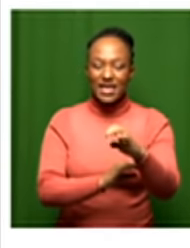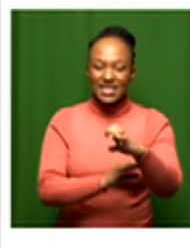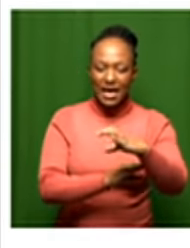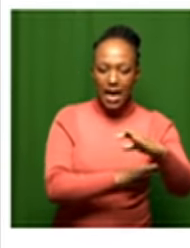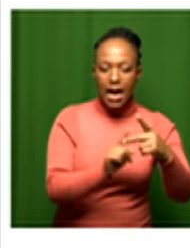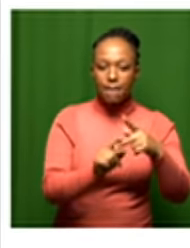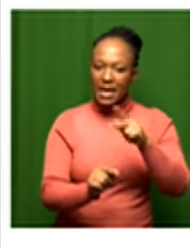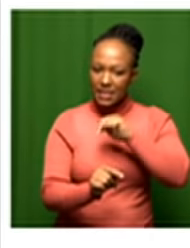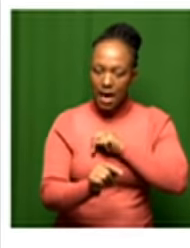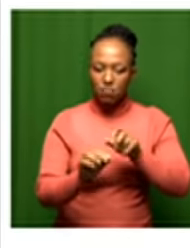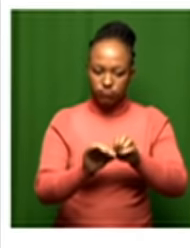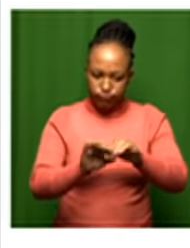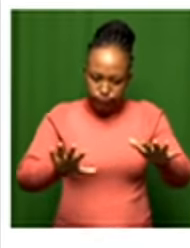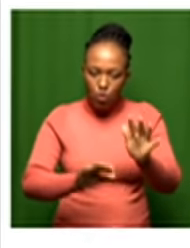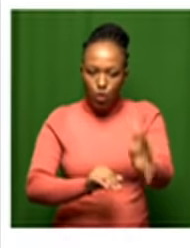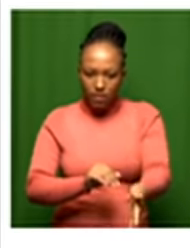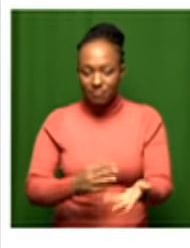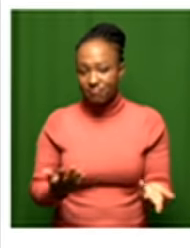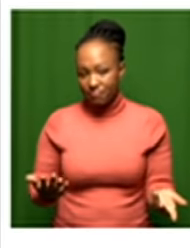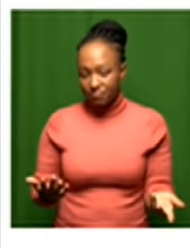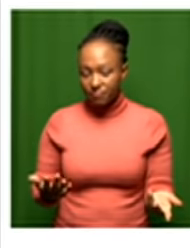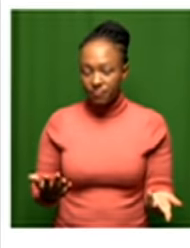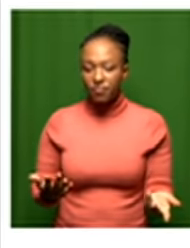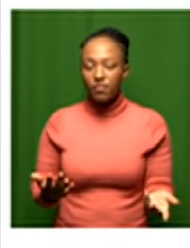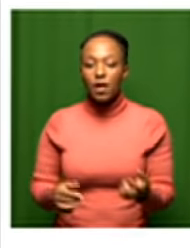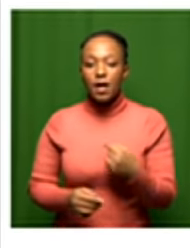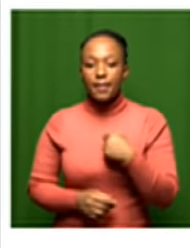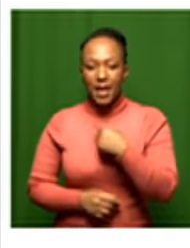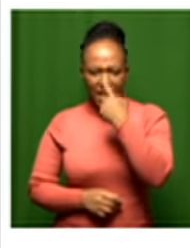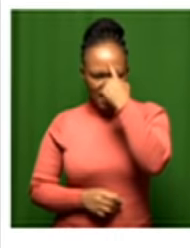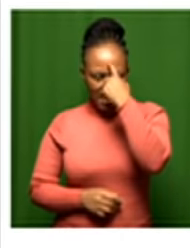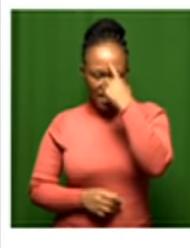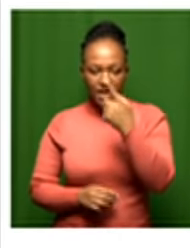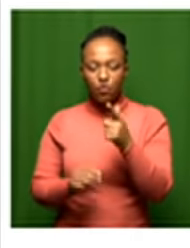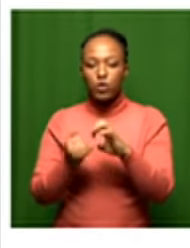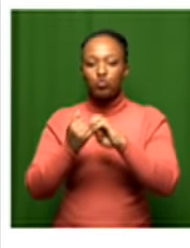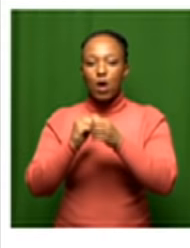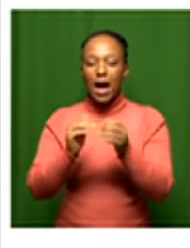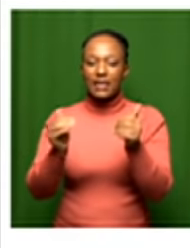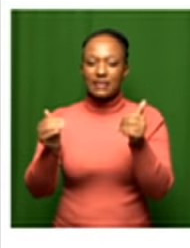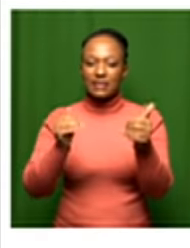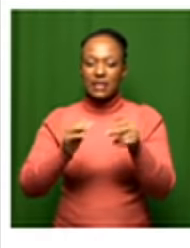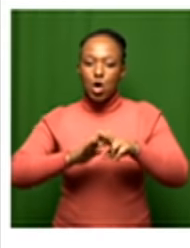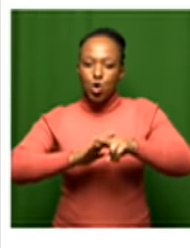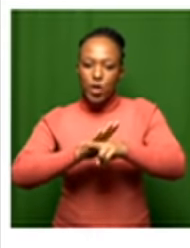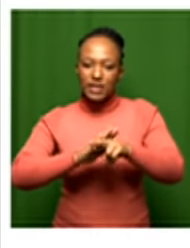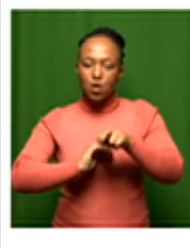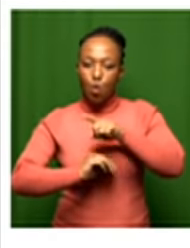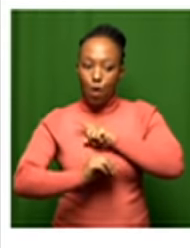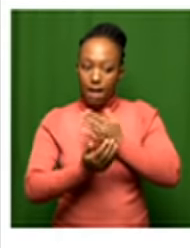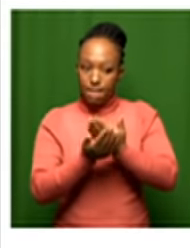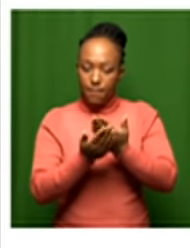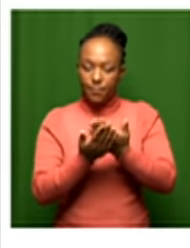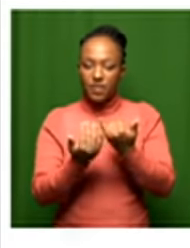and KwaZulu-Natal. So certainly, if we try and contain those regions that are